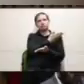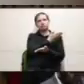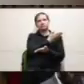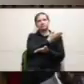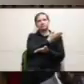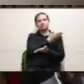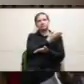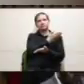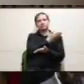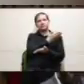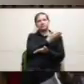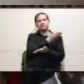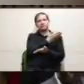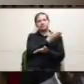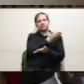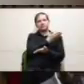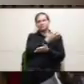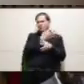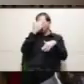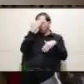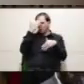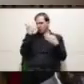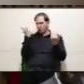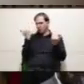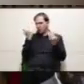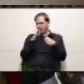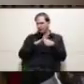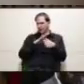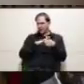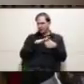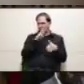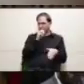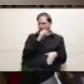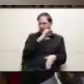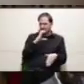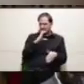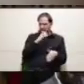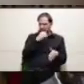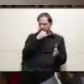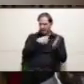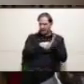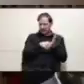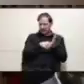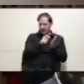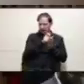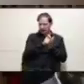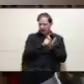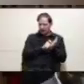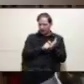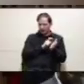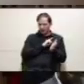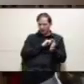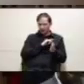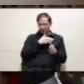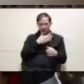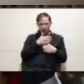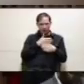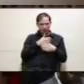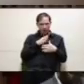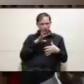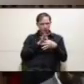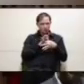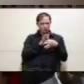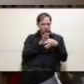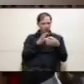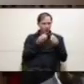So I don't know the reasons for the MEC to write that letter to us, because we were working with the